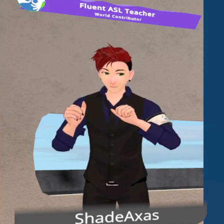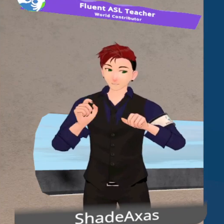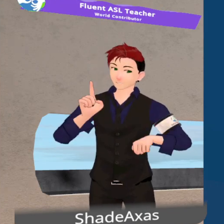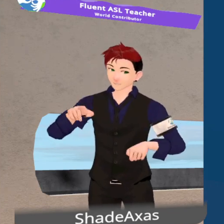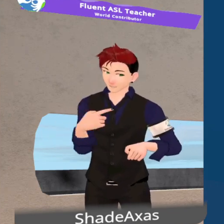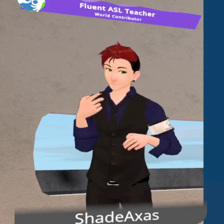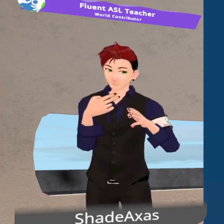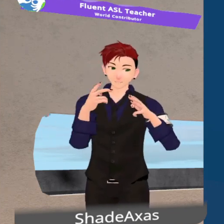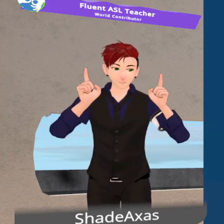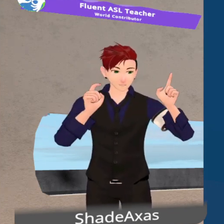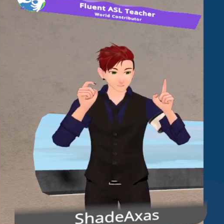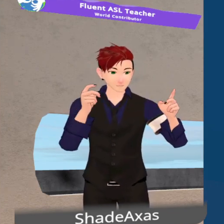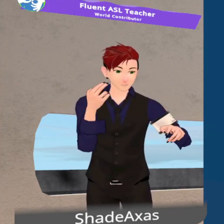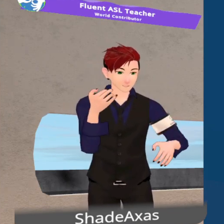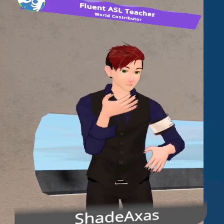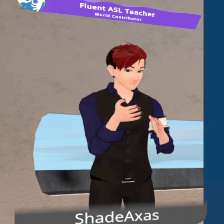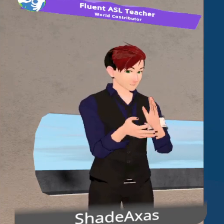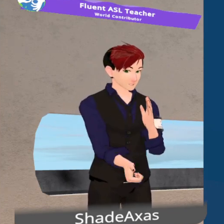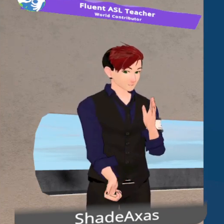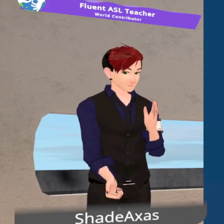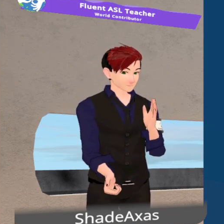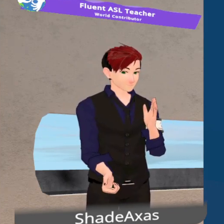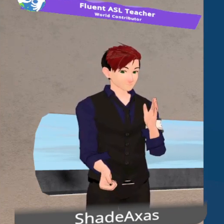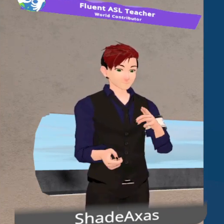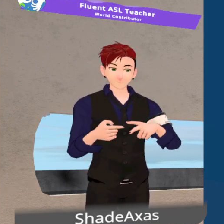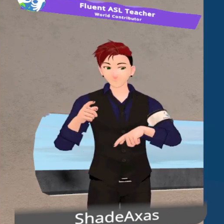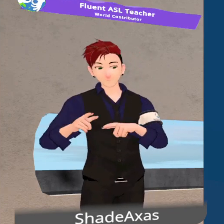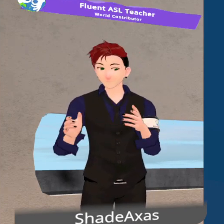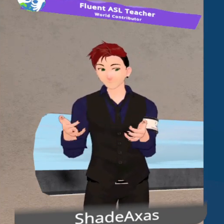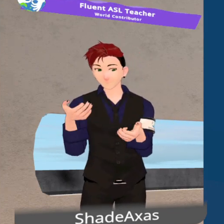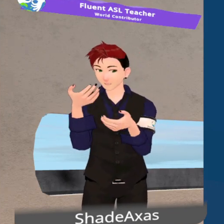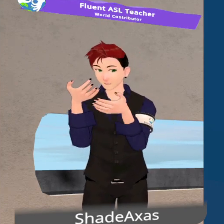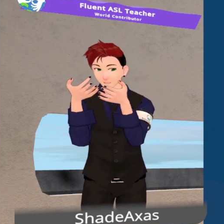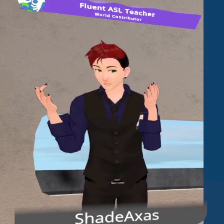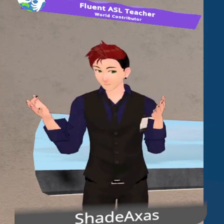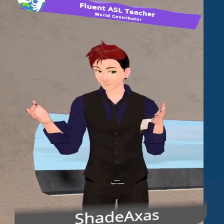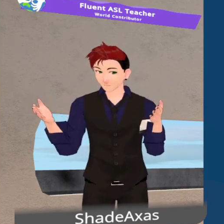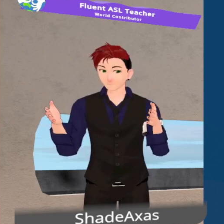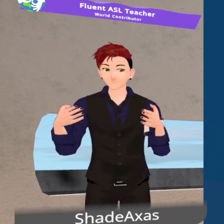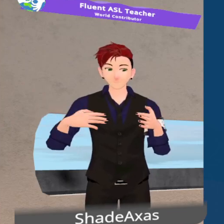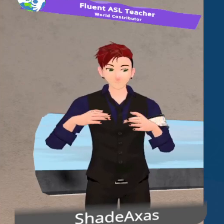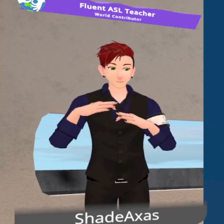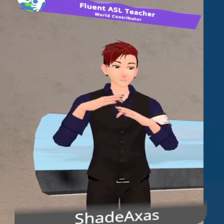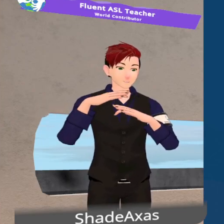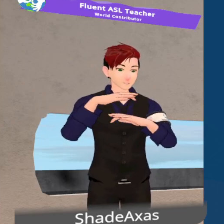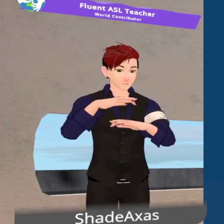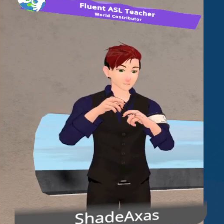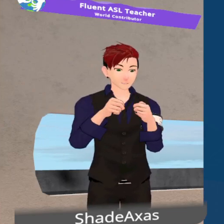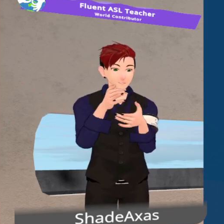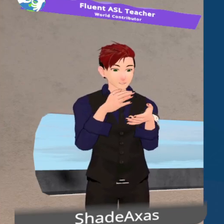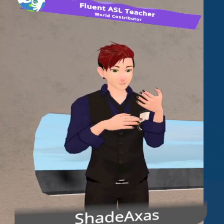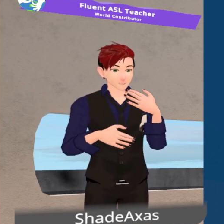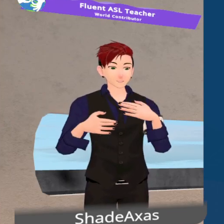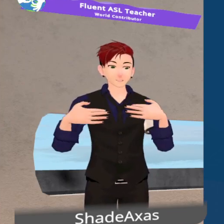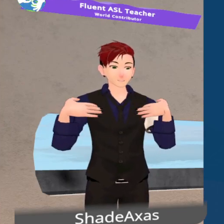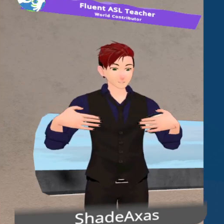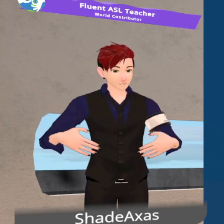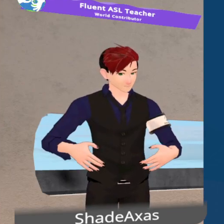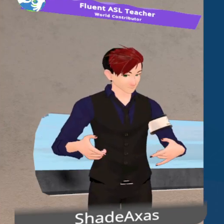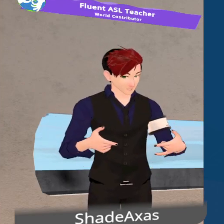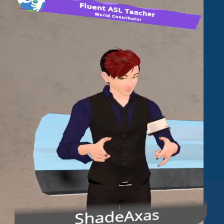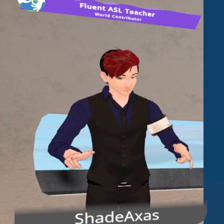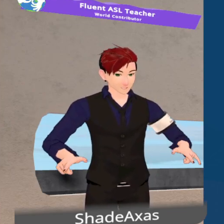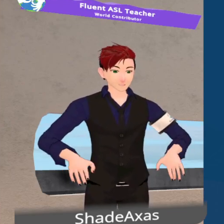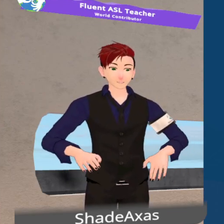full conversation just using facial expressions if you're good enough. Can't do that in VR. We are limited with our